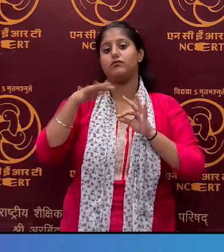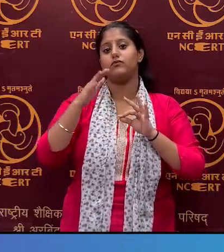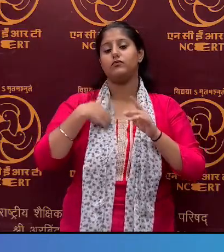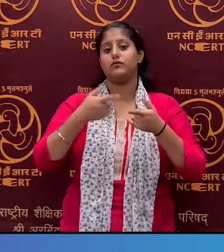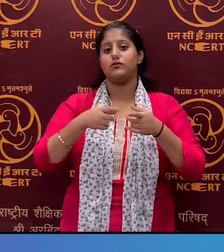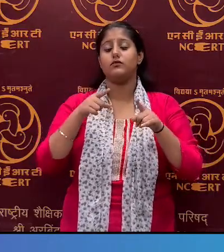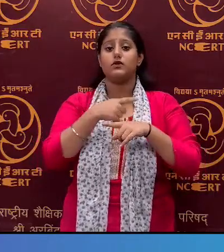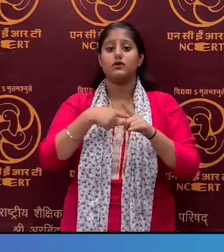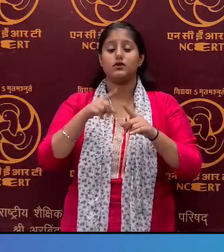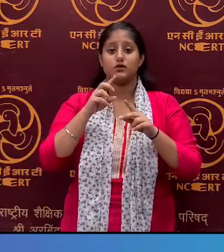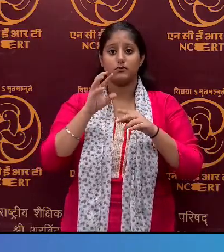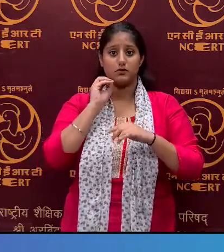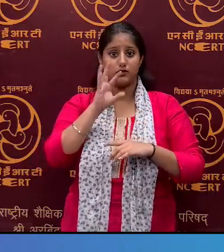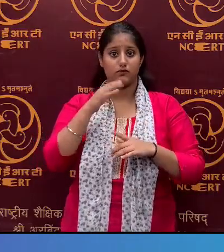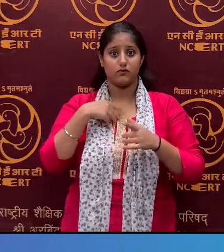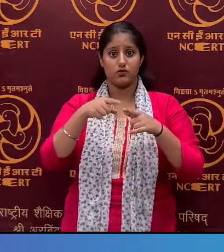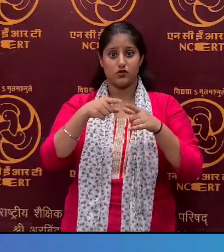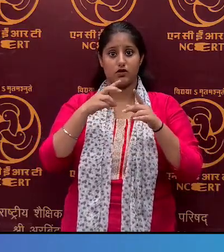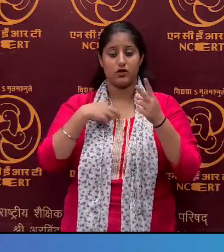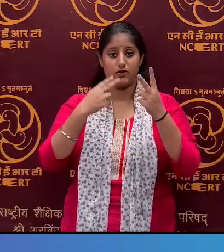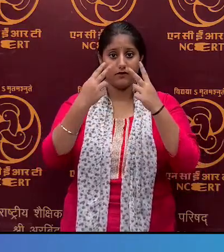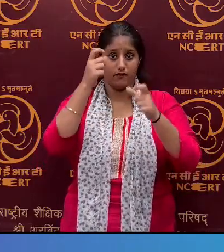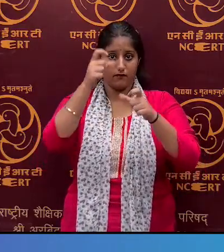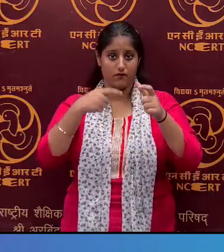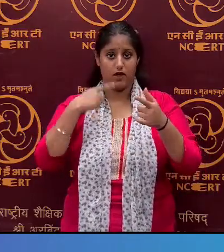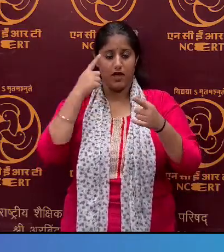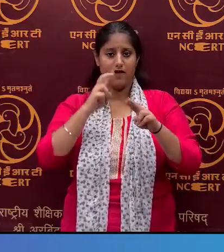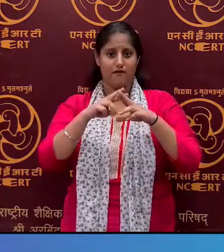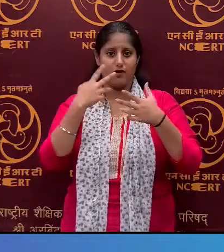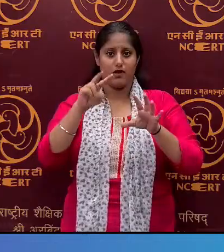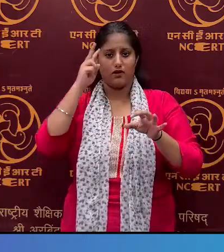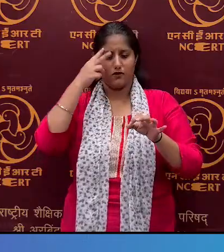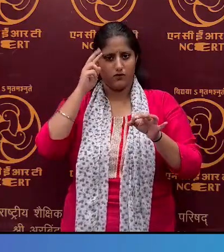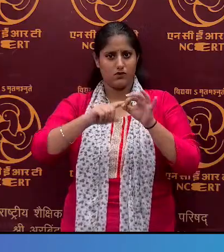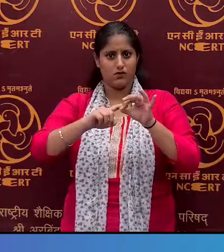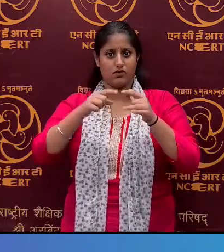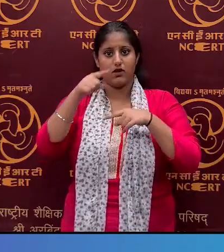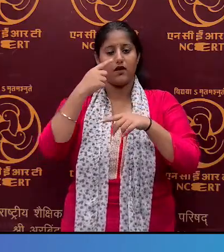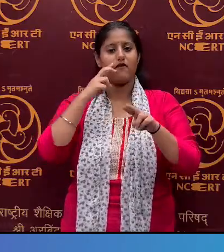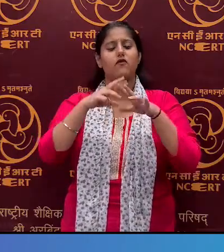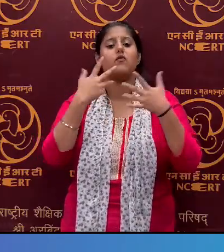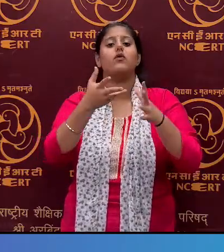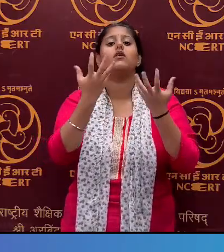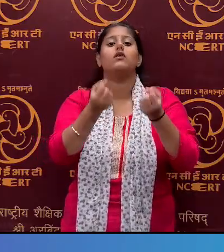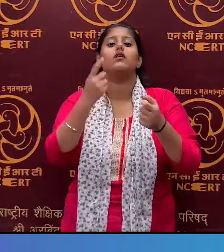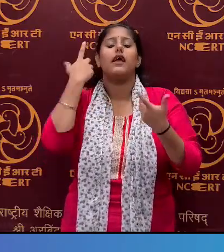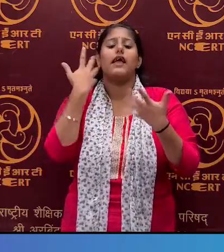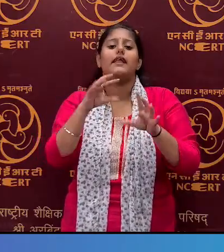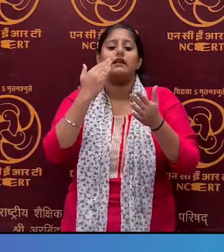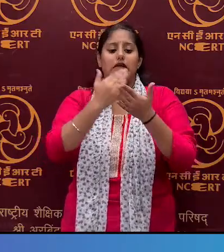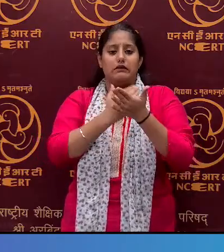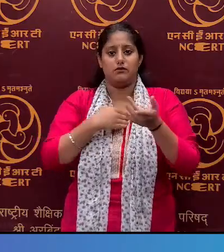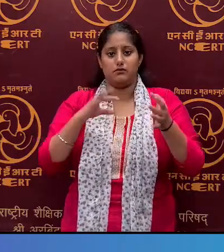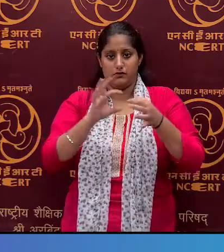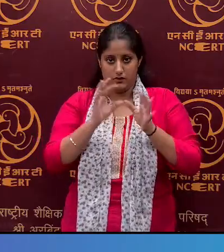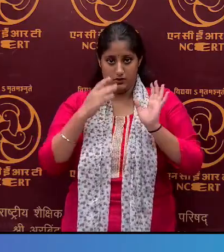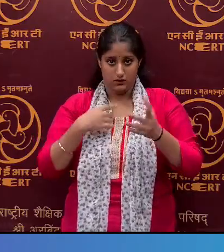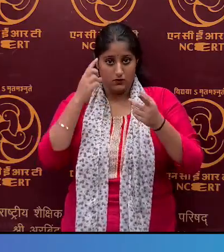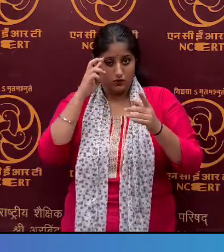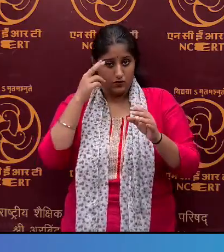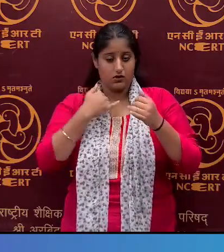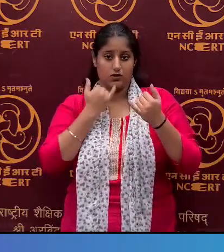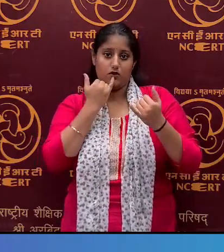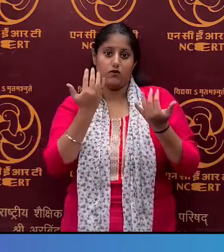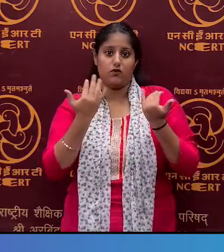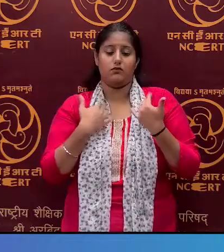of information for all our viewers, and that is, if you have any question from us, if you want to ask any question regarding this session, you can directly call